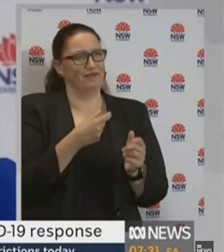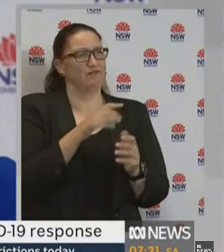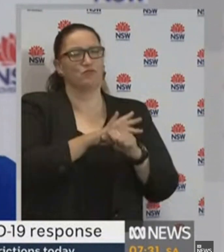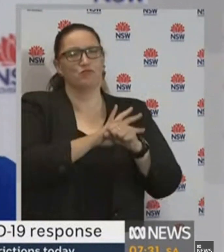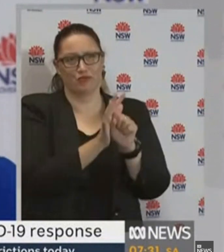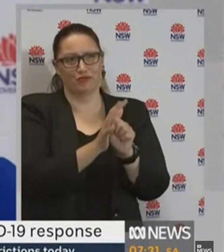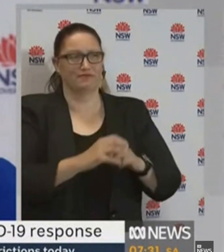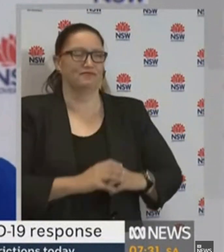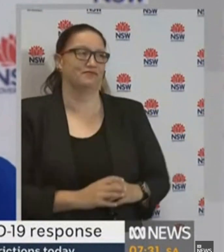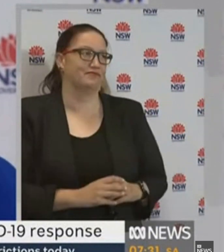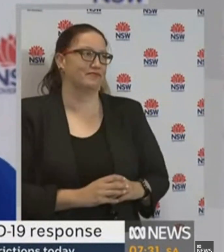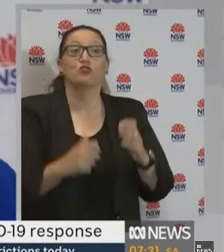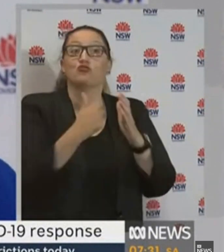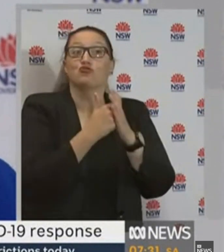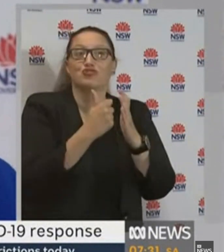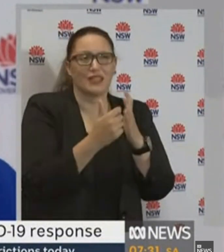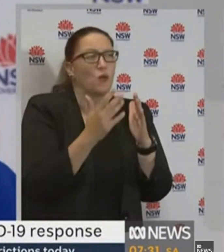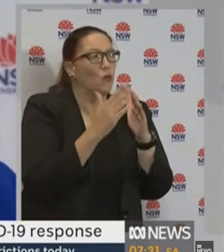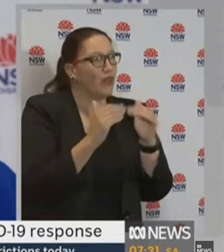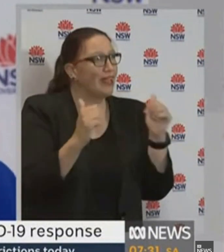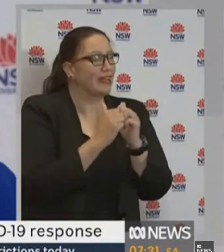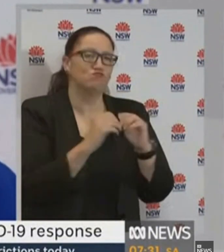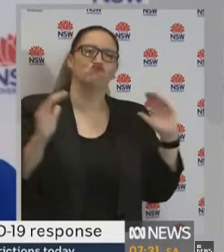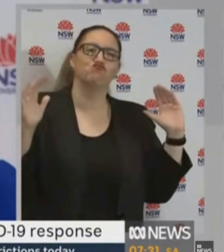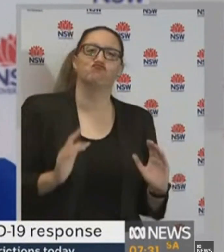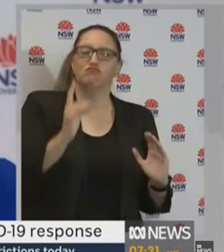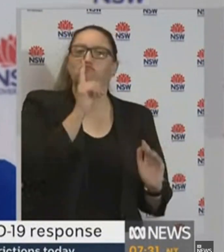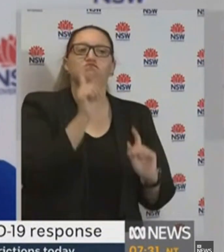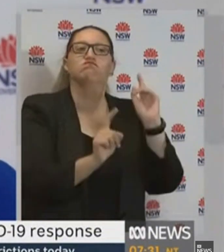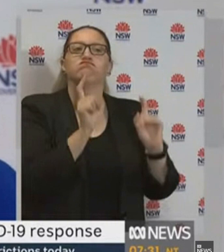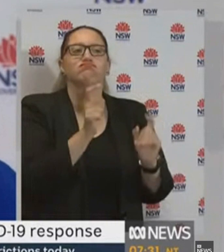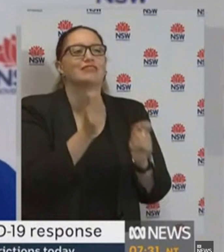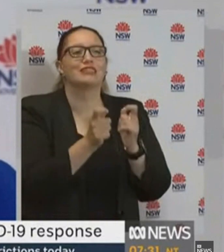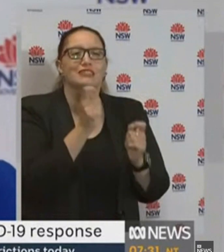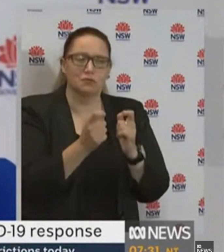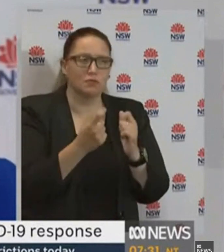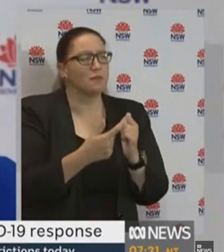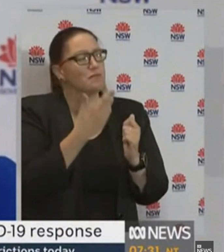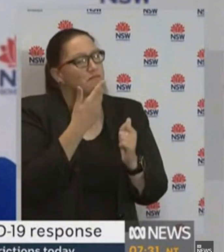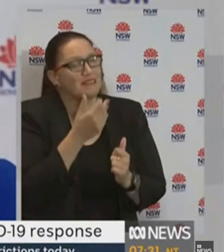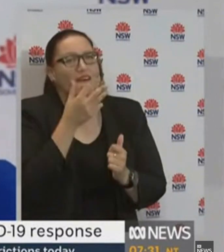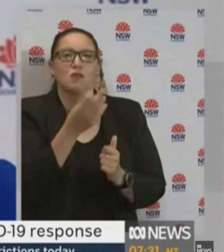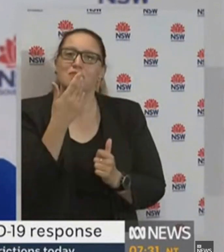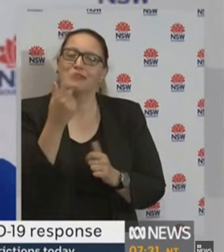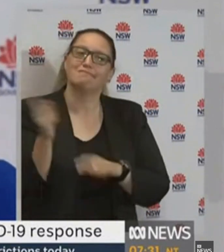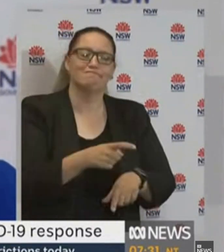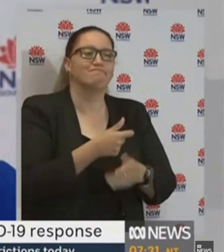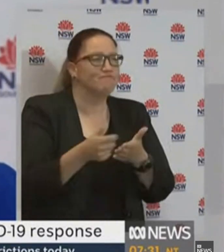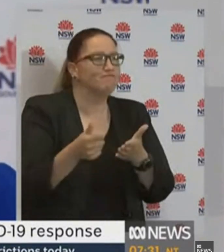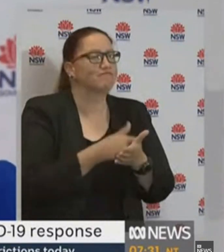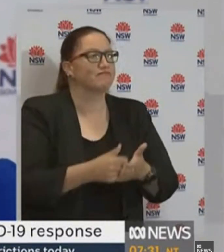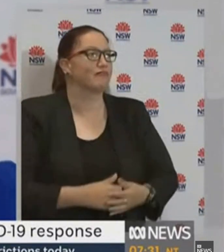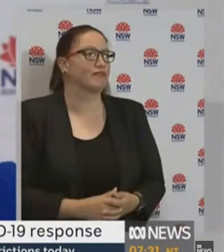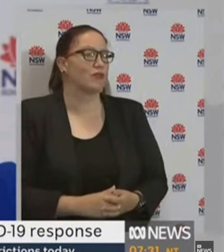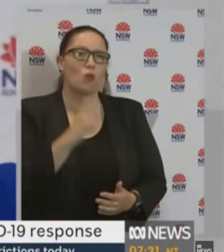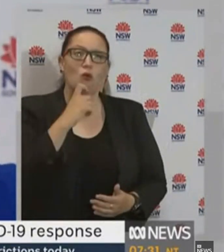the number of people getting tested as soon as possible. So please come forward and get tested. We want to see those numbers get up between 8 and 10,000